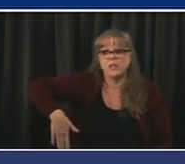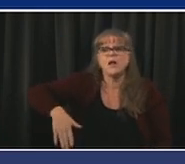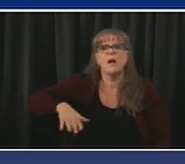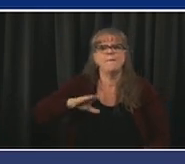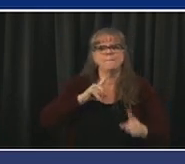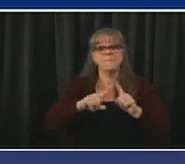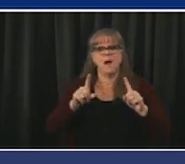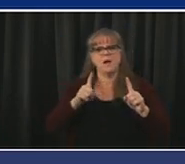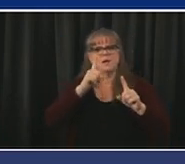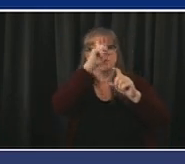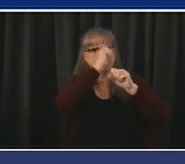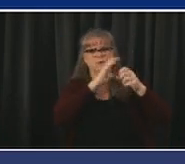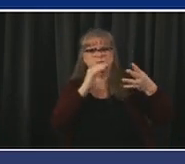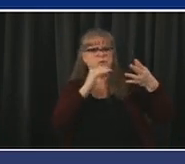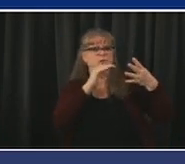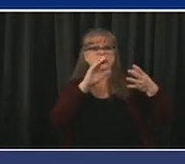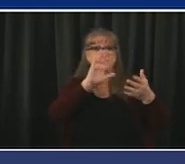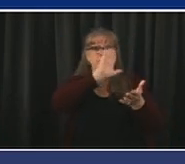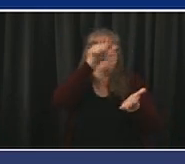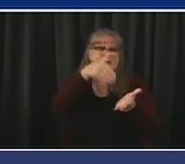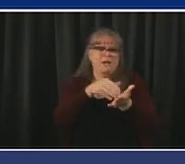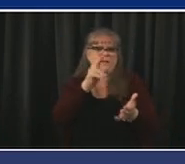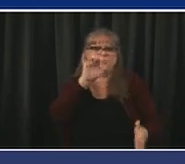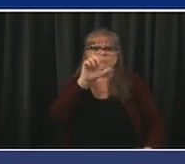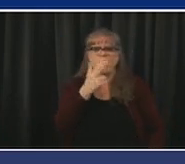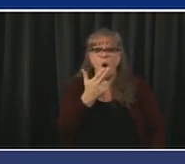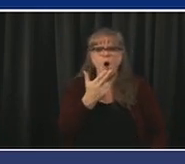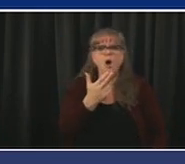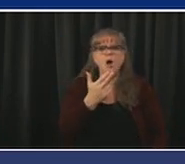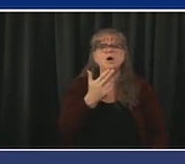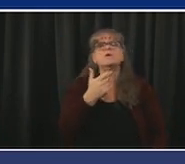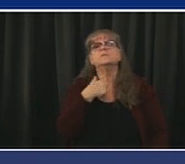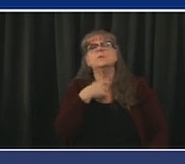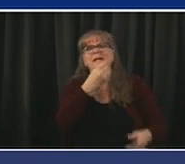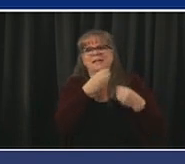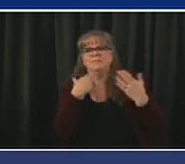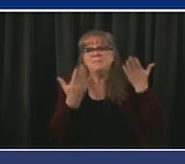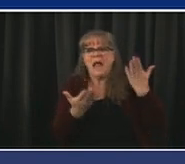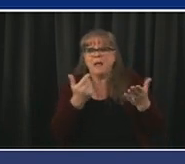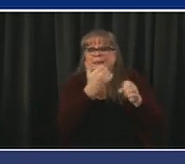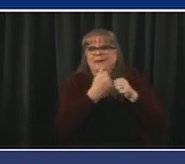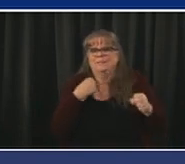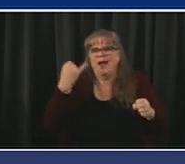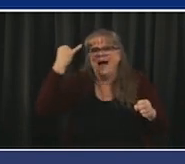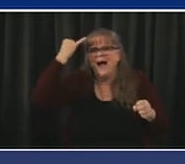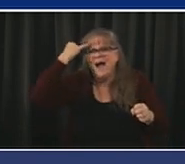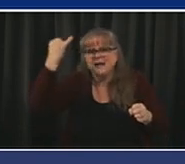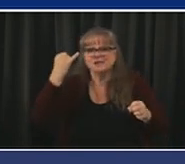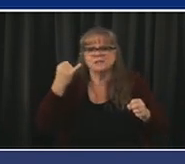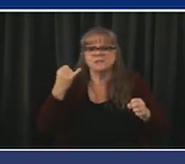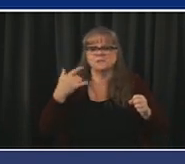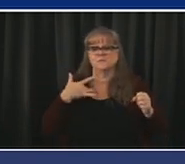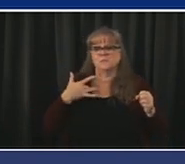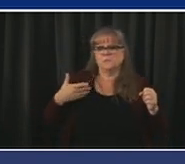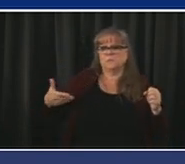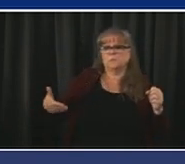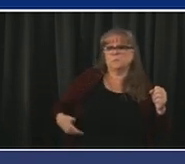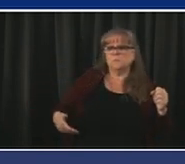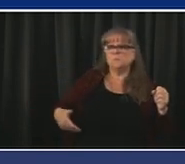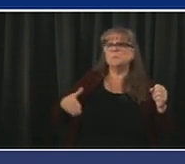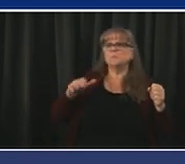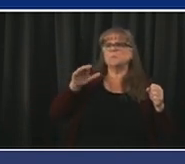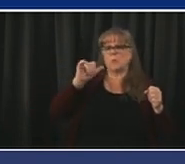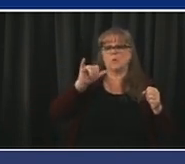could be 2 or 3 days later, but pretty good sense of that. And this is the last complex phasing. It just goes to age-based, general